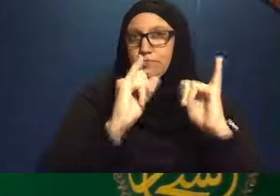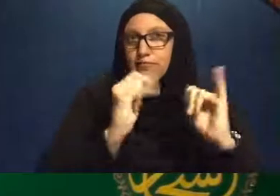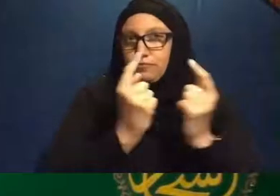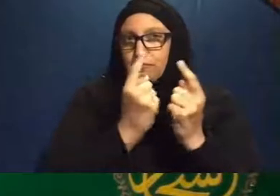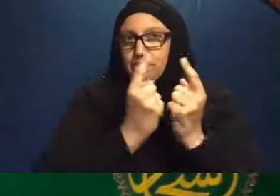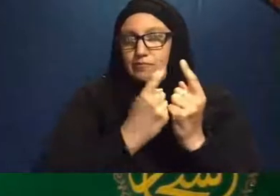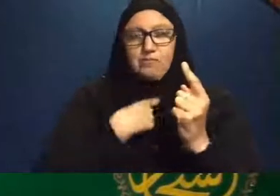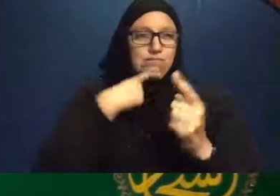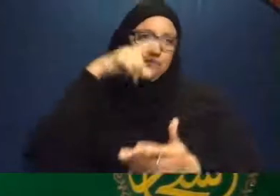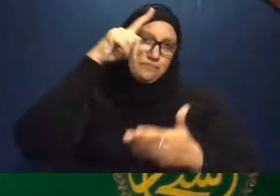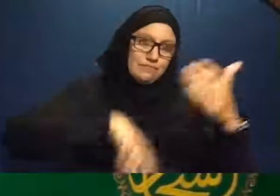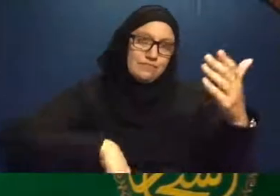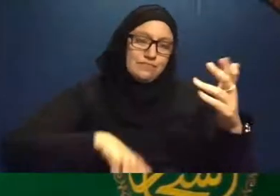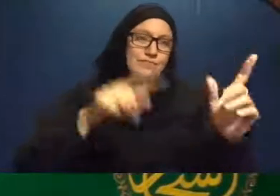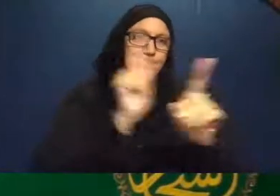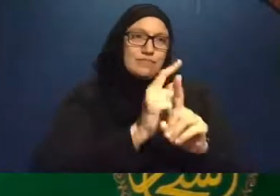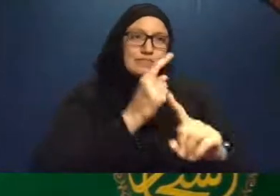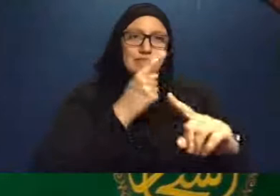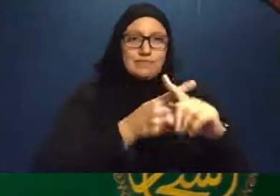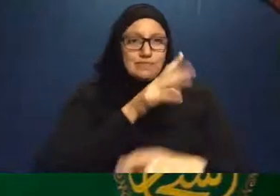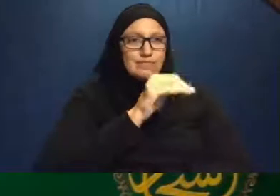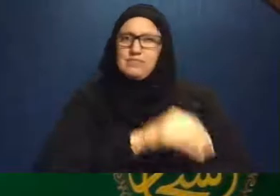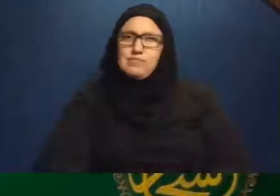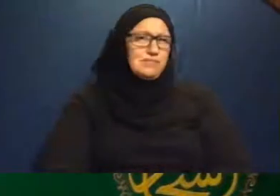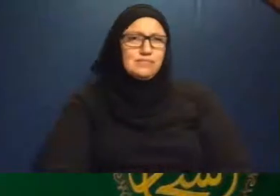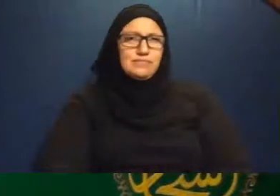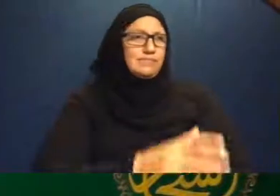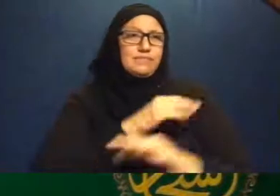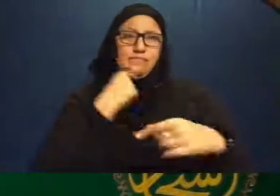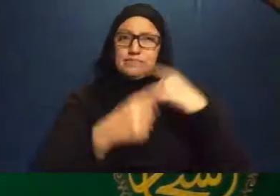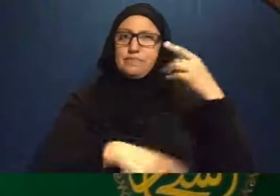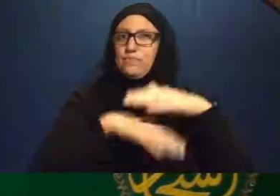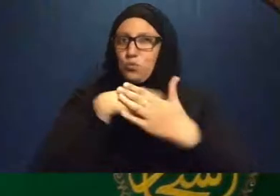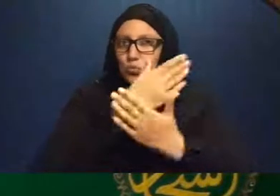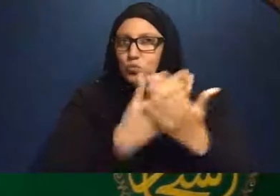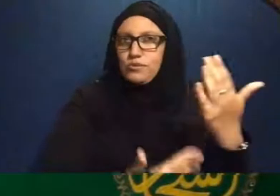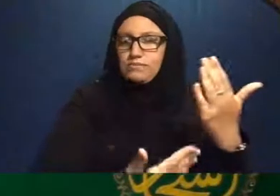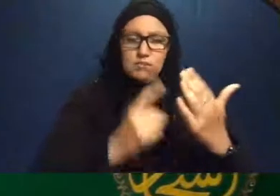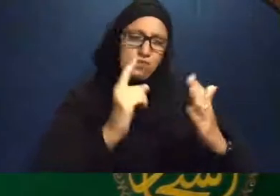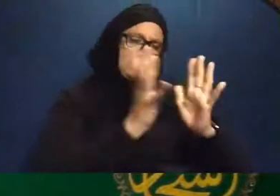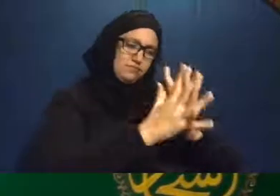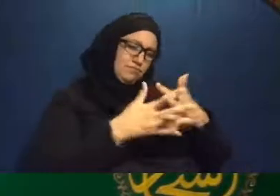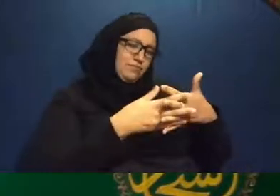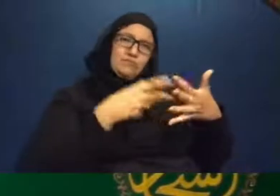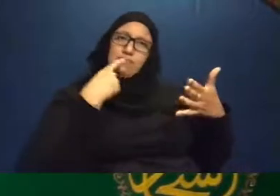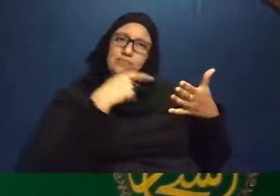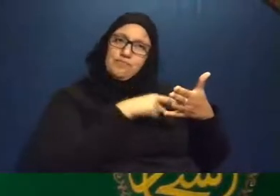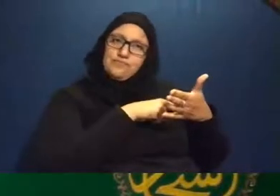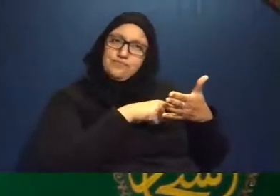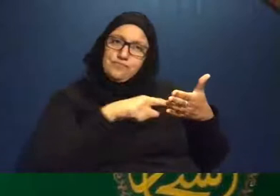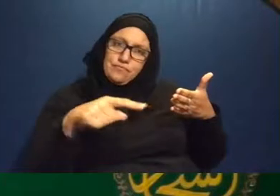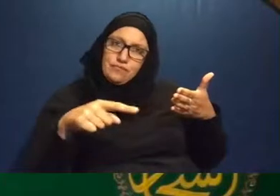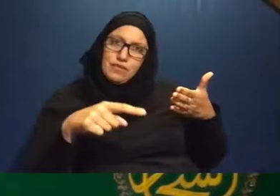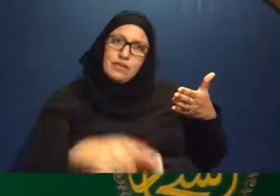will recompense and punish you equal, they didn't tell you the full story. So what is this? Isn't this that the Quran says, Man jaa